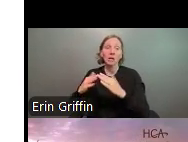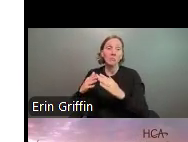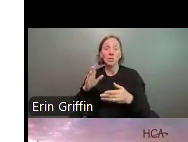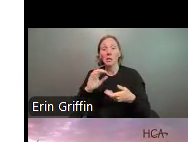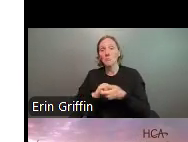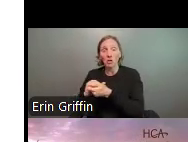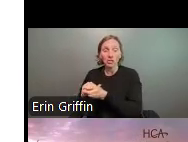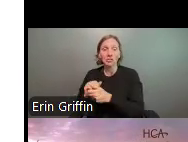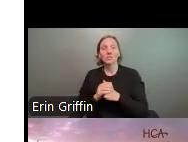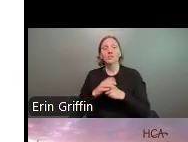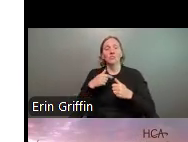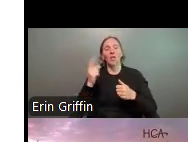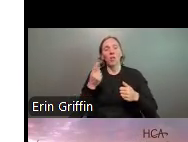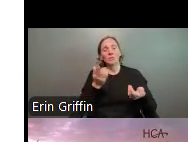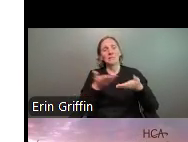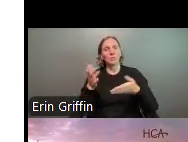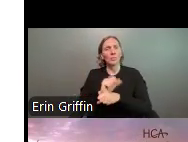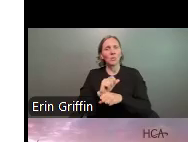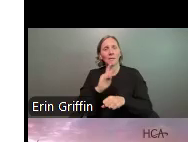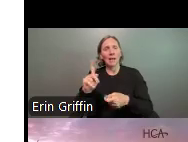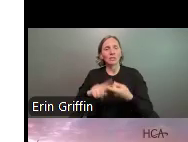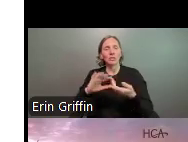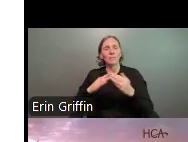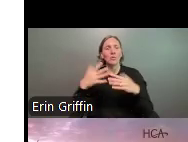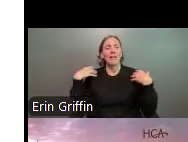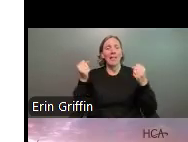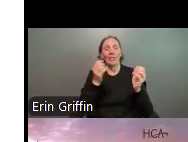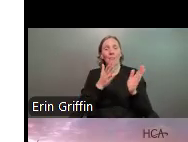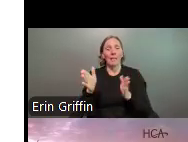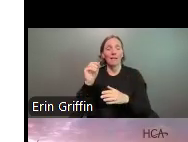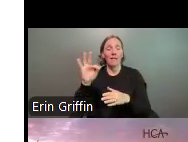work back to Community Health Plan of Washington and learning from that.